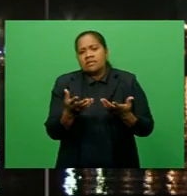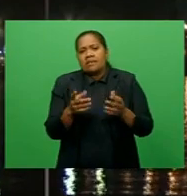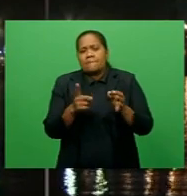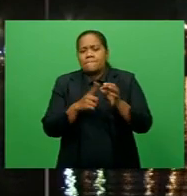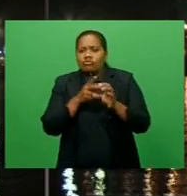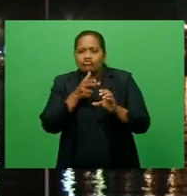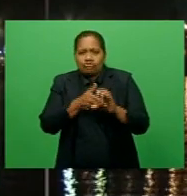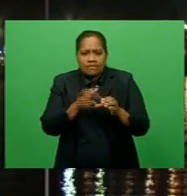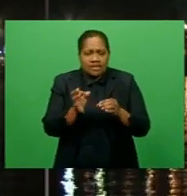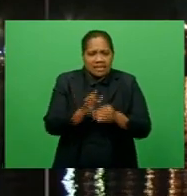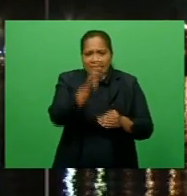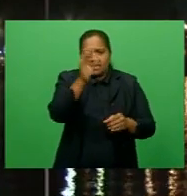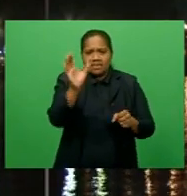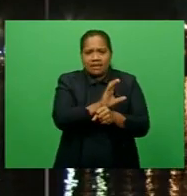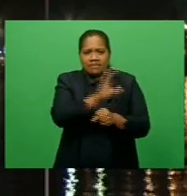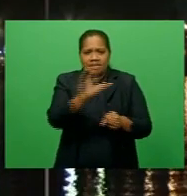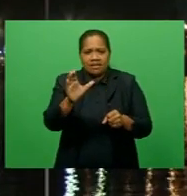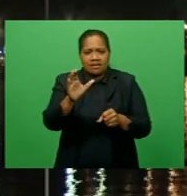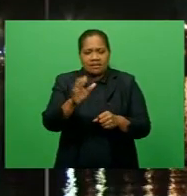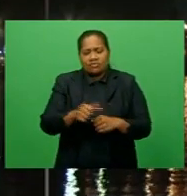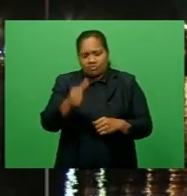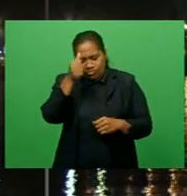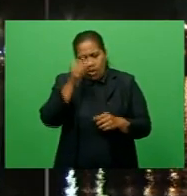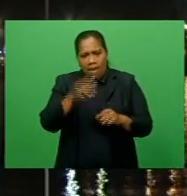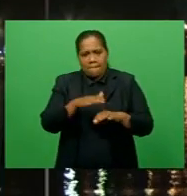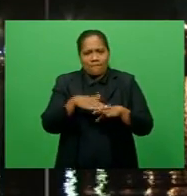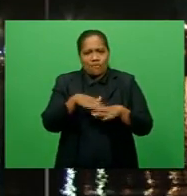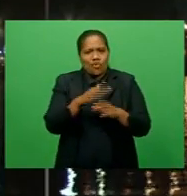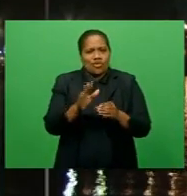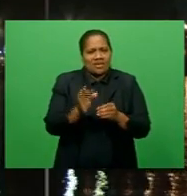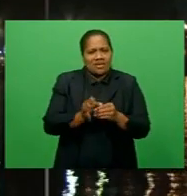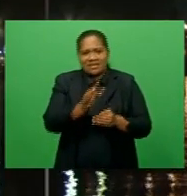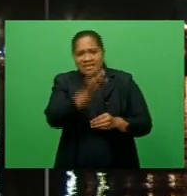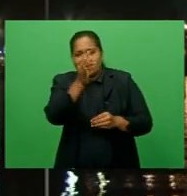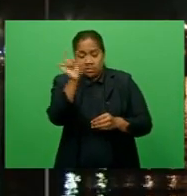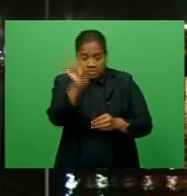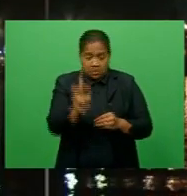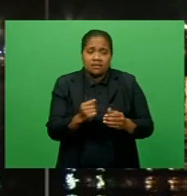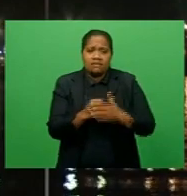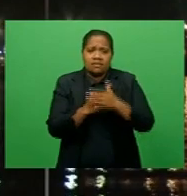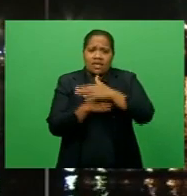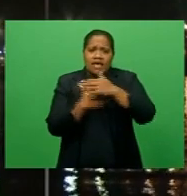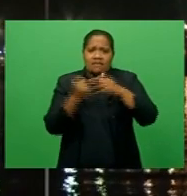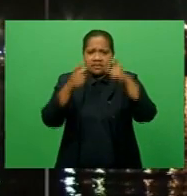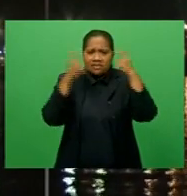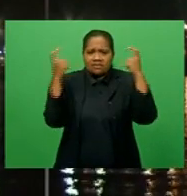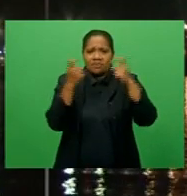Gas Company, better known as Blue Gas. The company today performed a foundation-laying ceremony for the